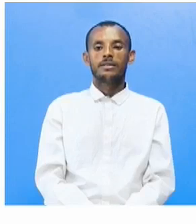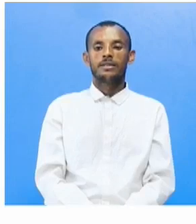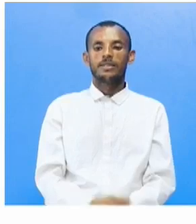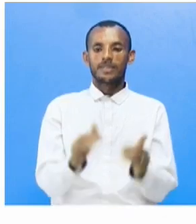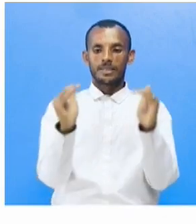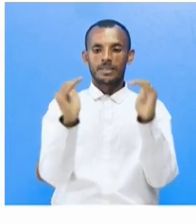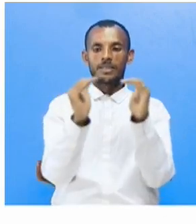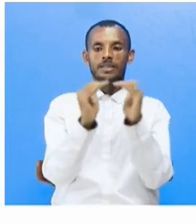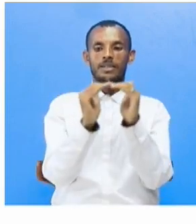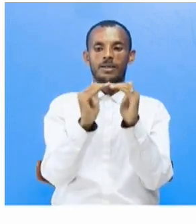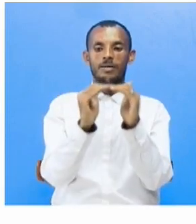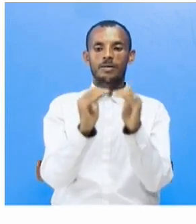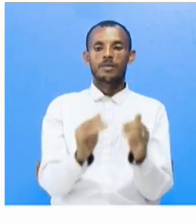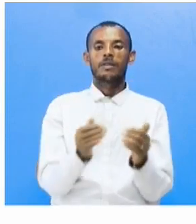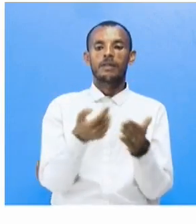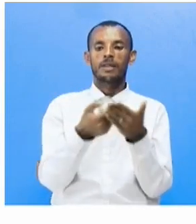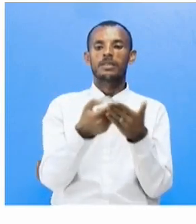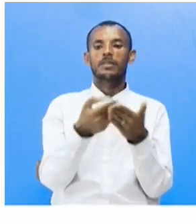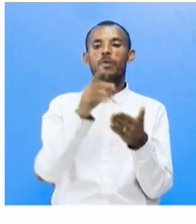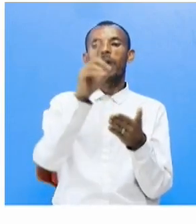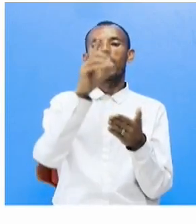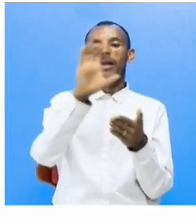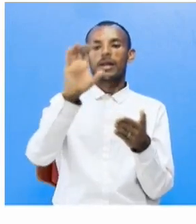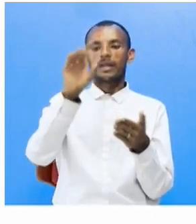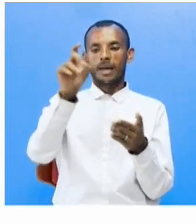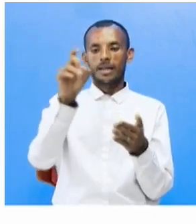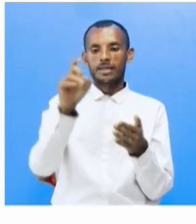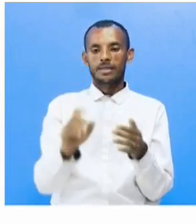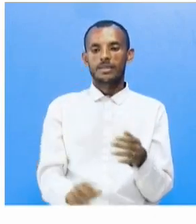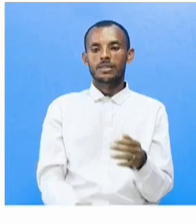is equal to, here it is 100x